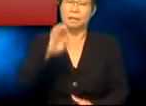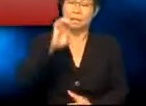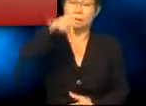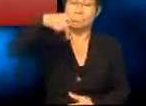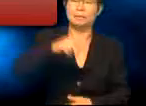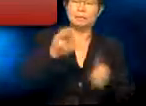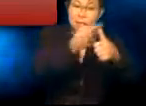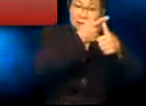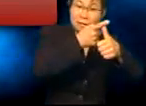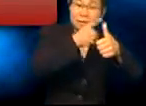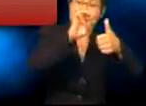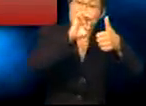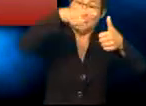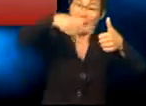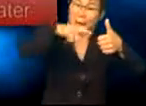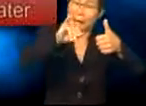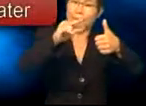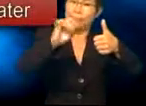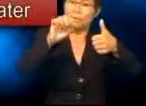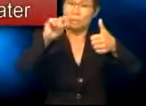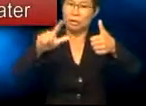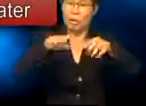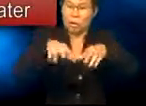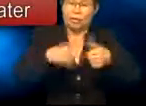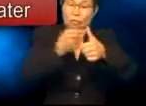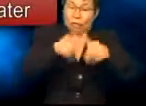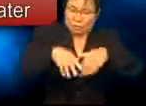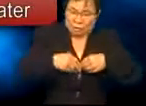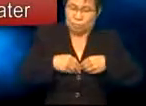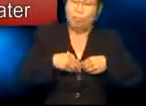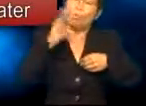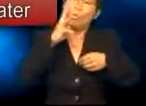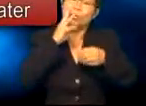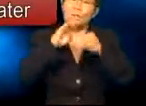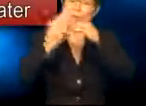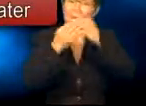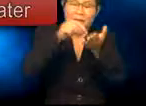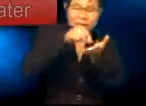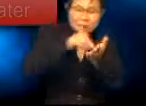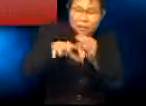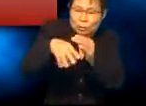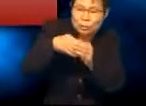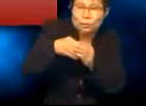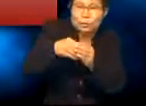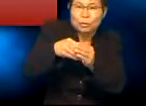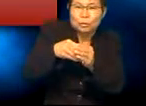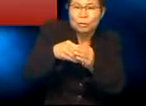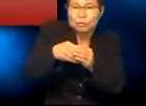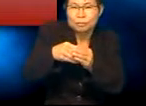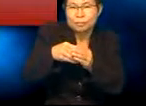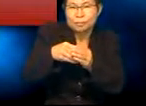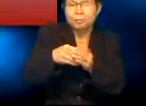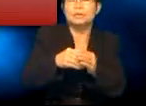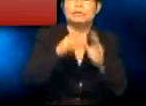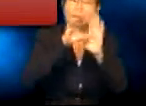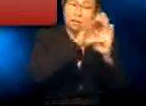The first step in germination is the absorption of water by the seed. Let's take the sword bean seed